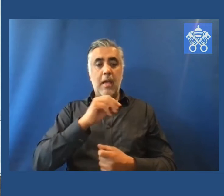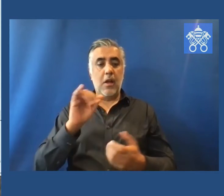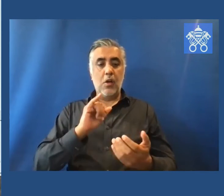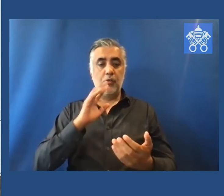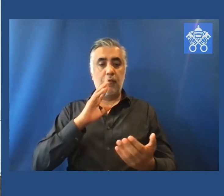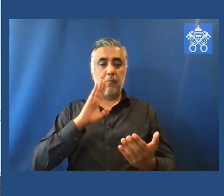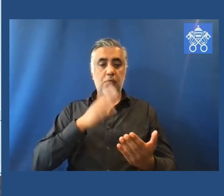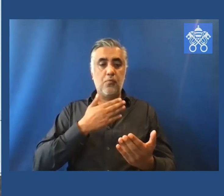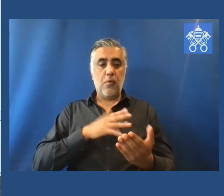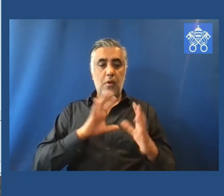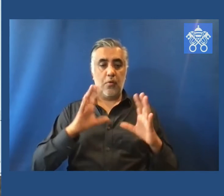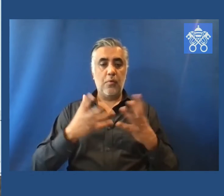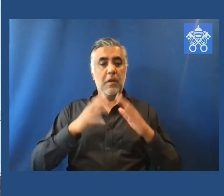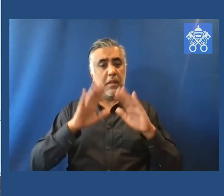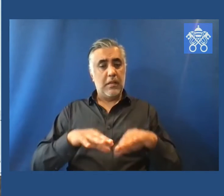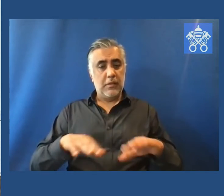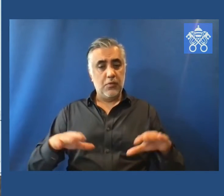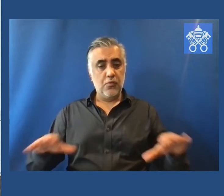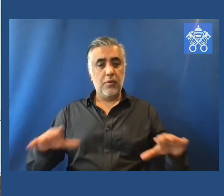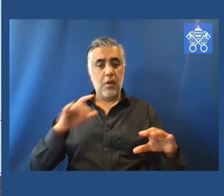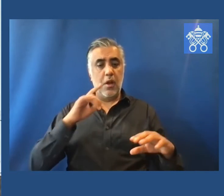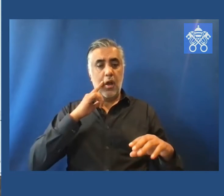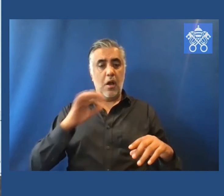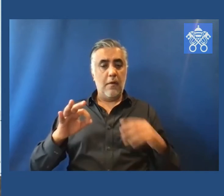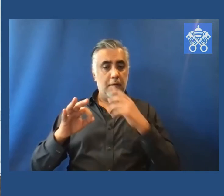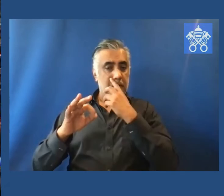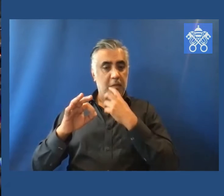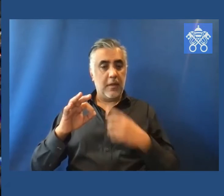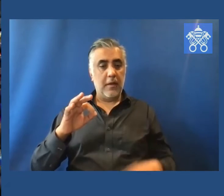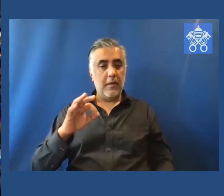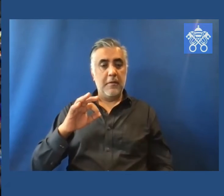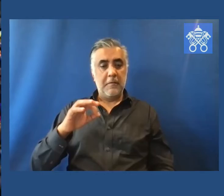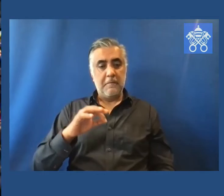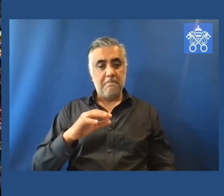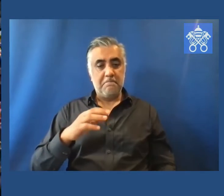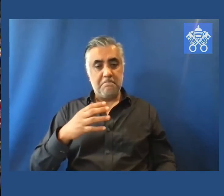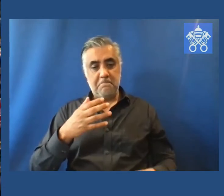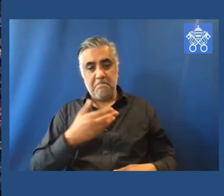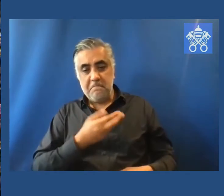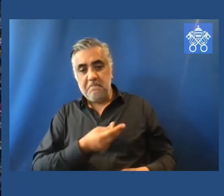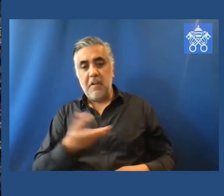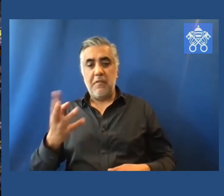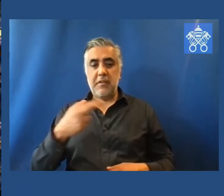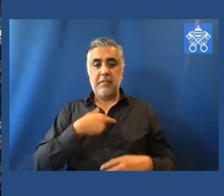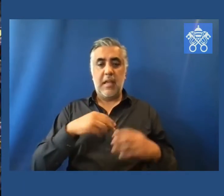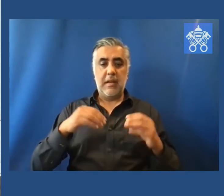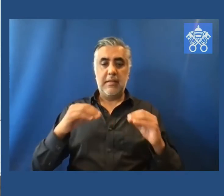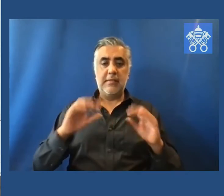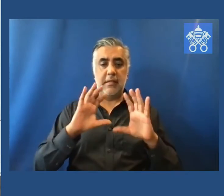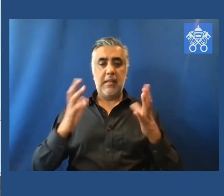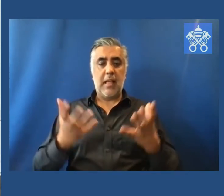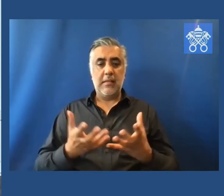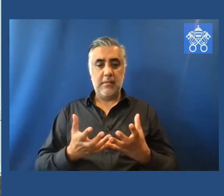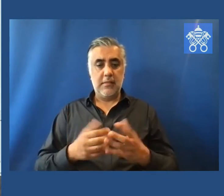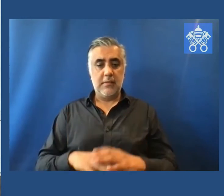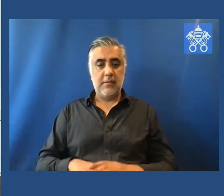Grossi, I ragazzi della professione di fede di Angera, children of the Sesto Calende Eternate,